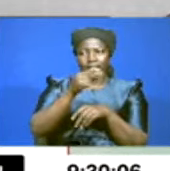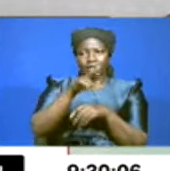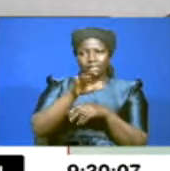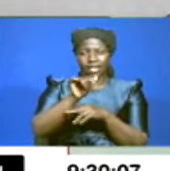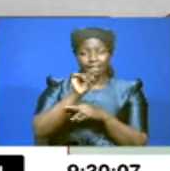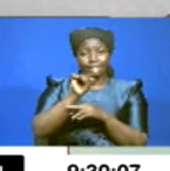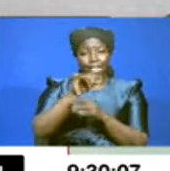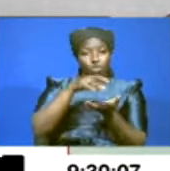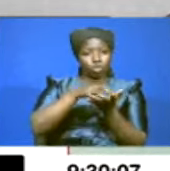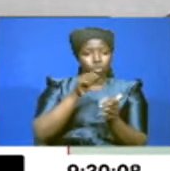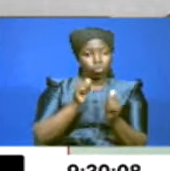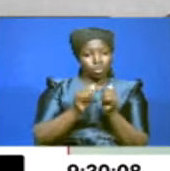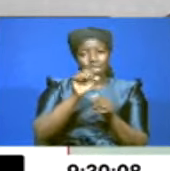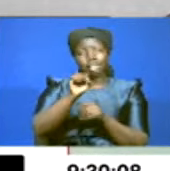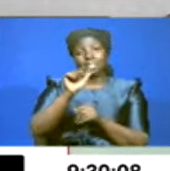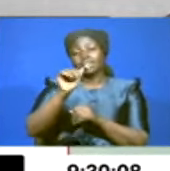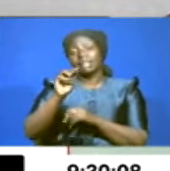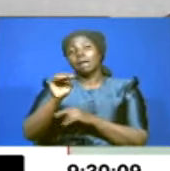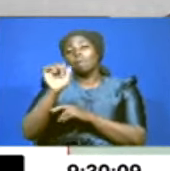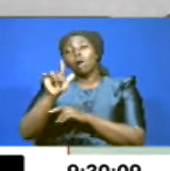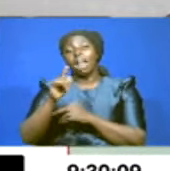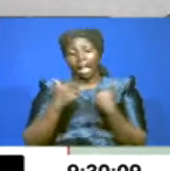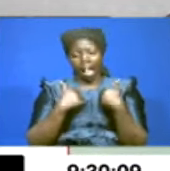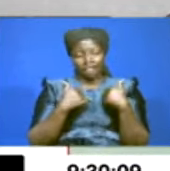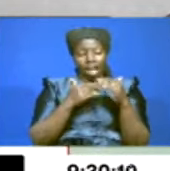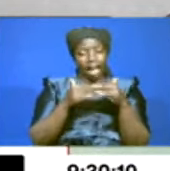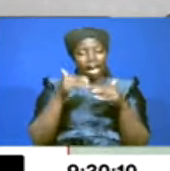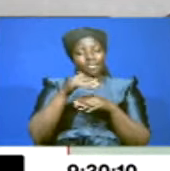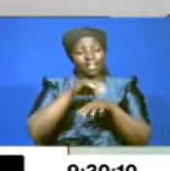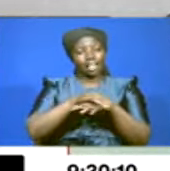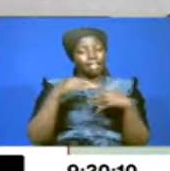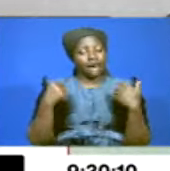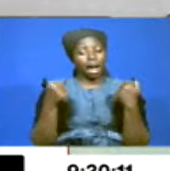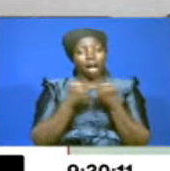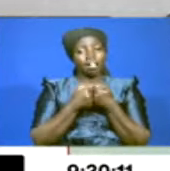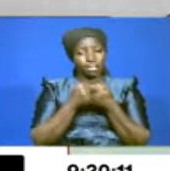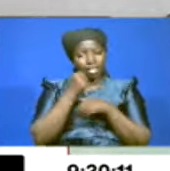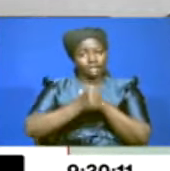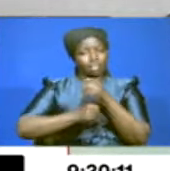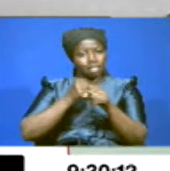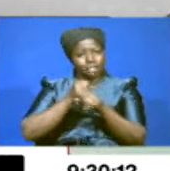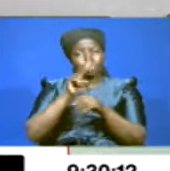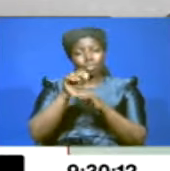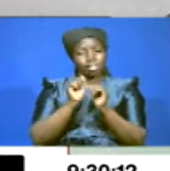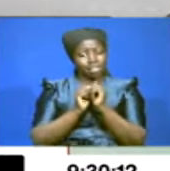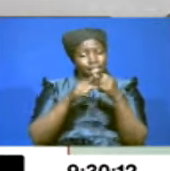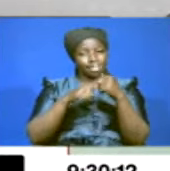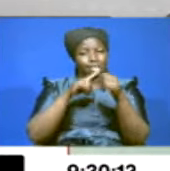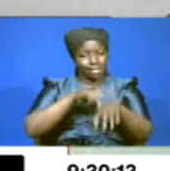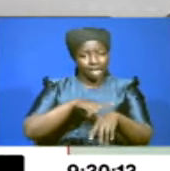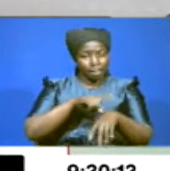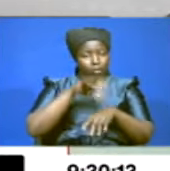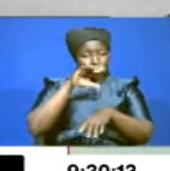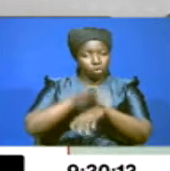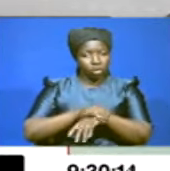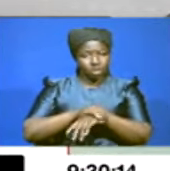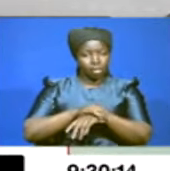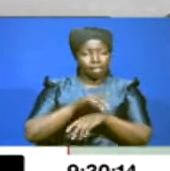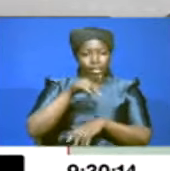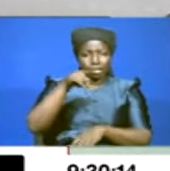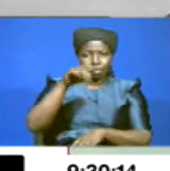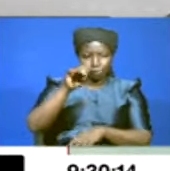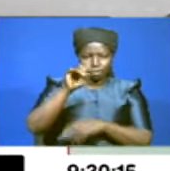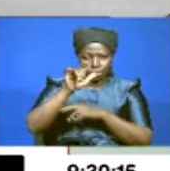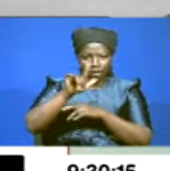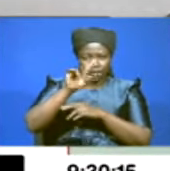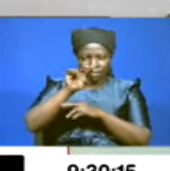to adapt to after he was involved in an accident in 2016 when he sustained a pelvic fracture. With the